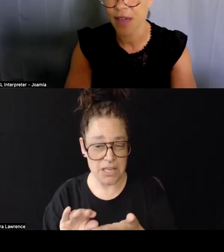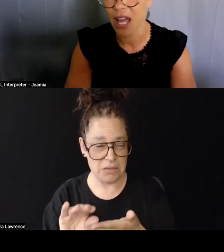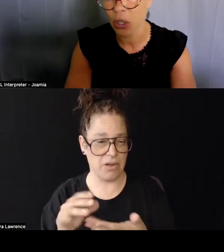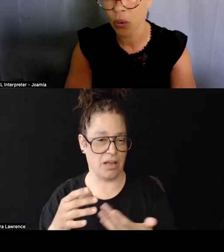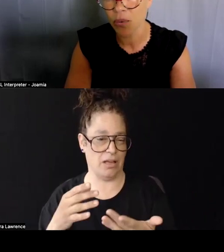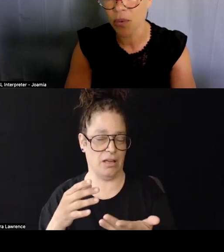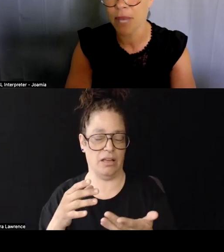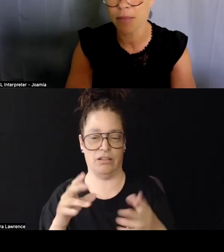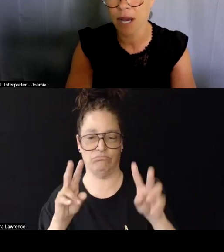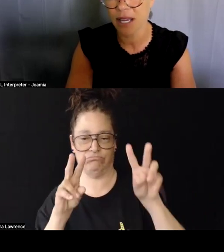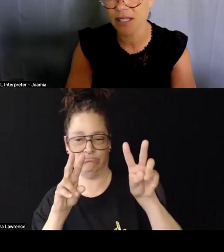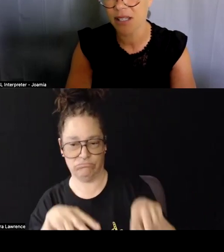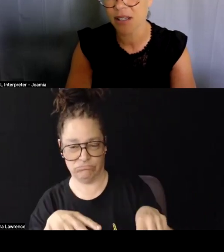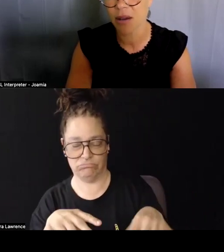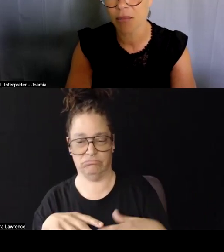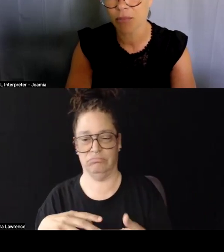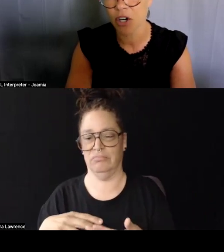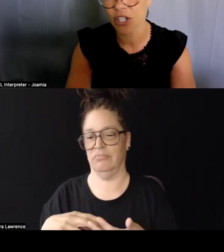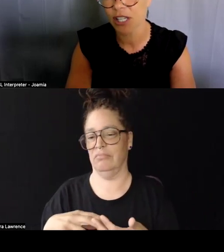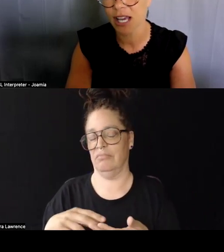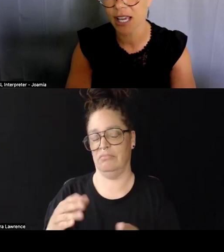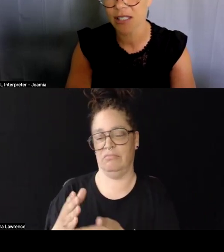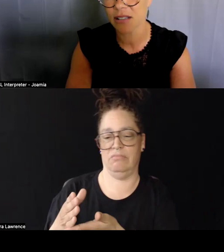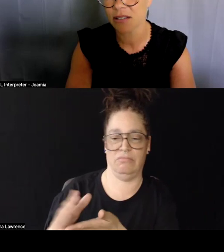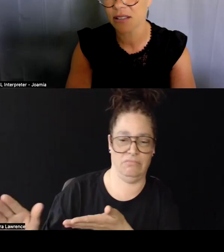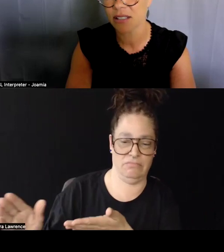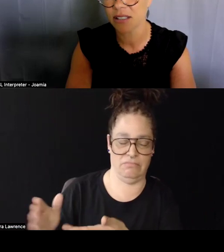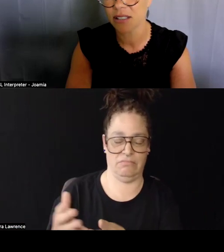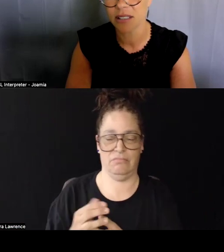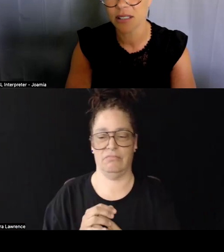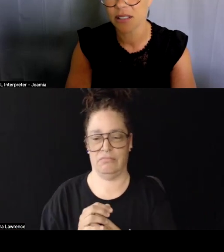They devalue, minimize, marginalize